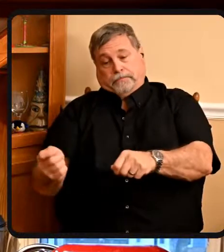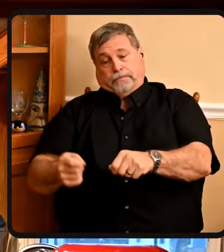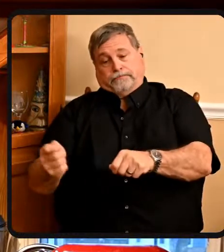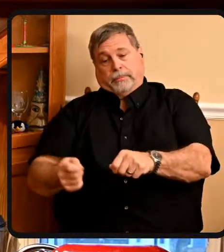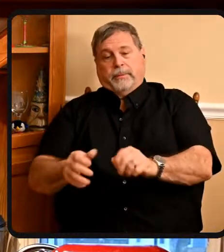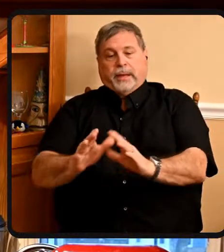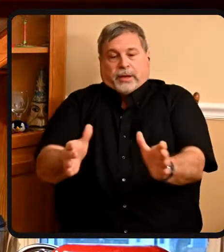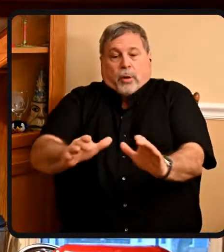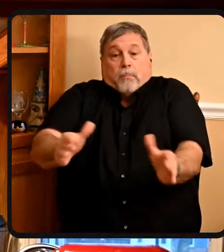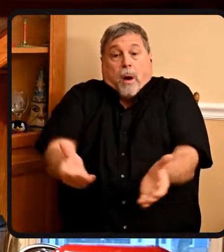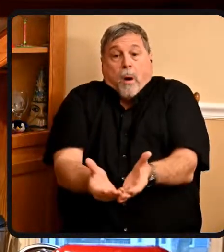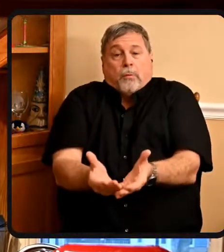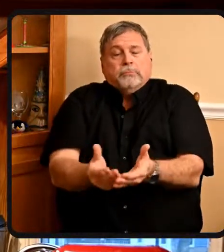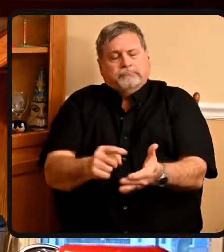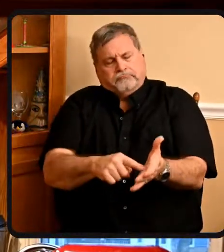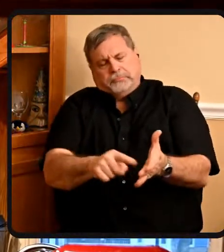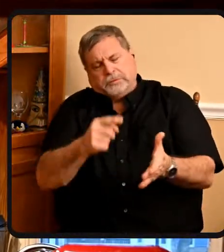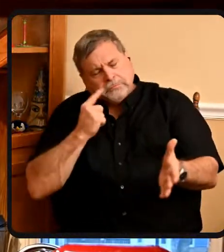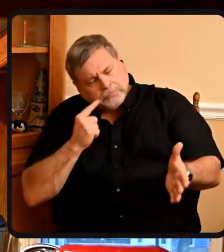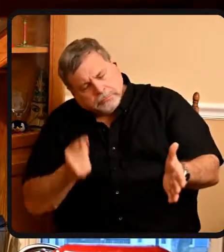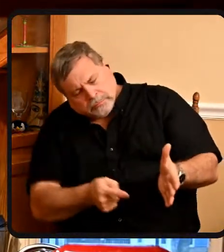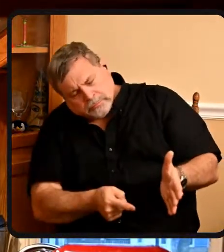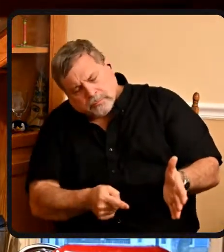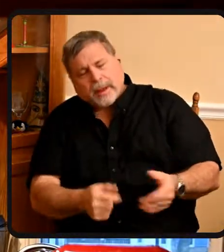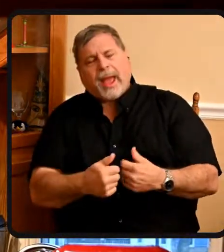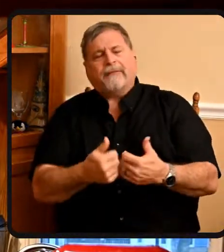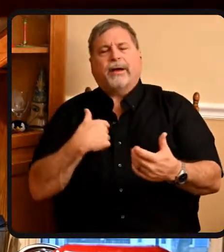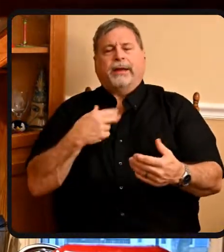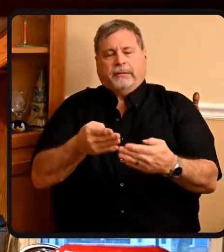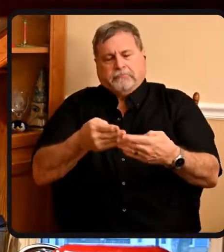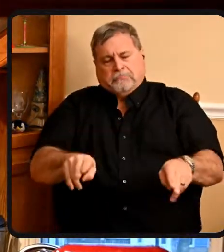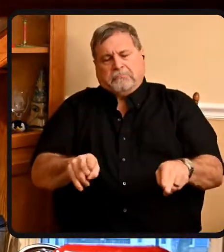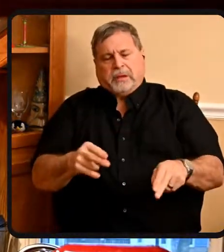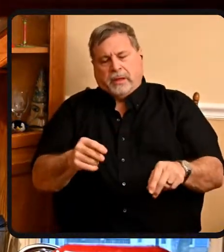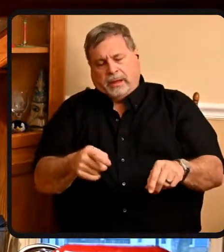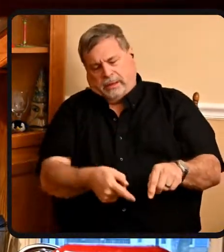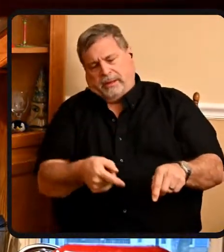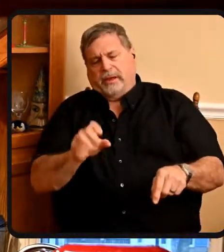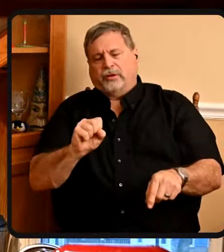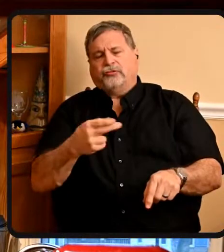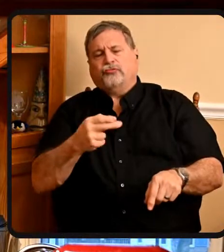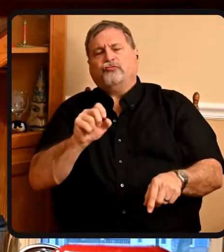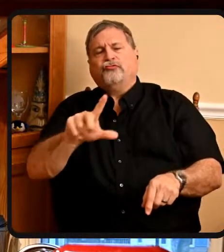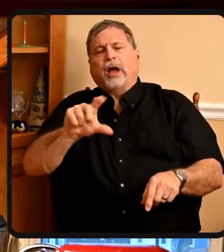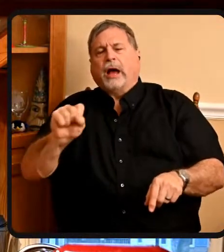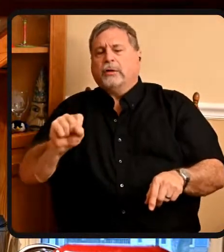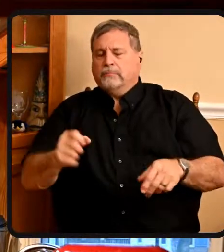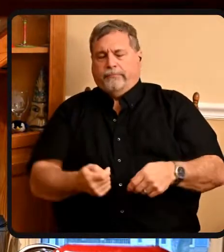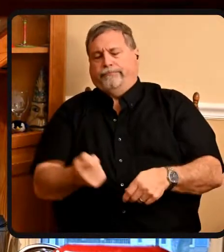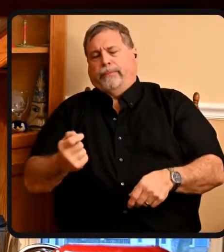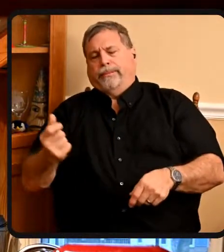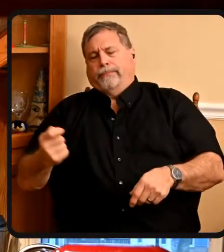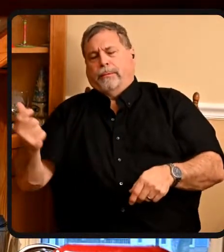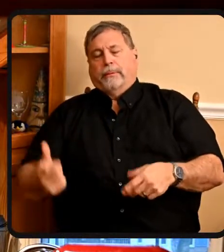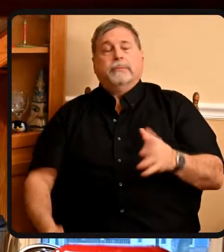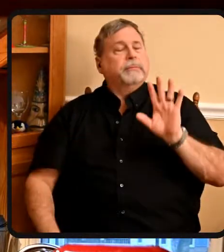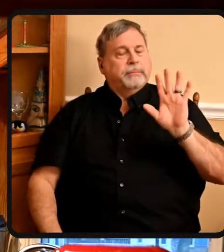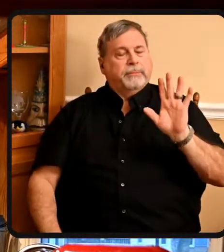typically do this into a bowl. This way you can tell if you've broken any eggs. You don't want any of